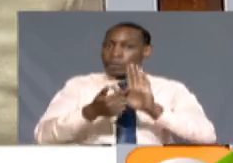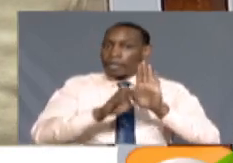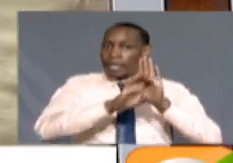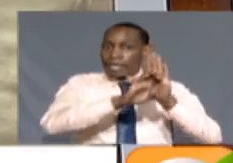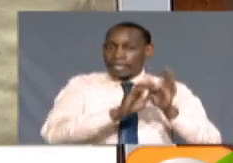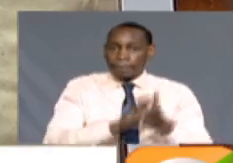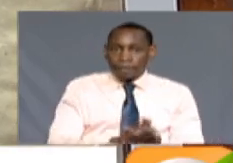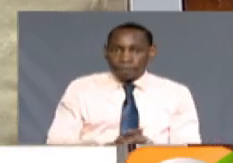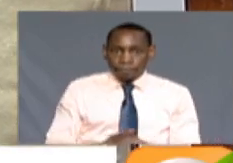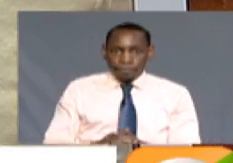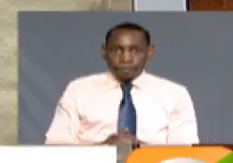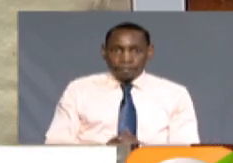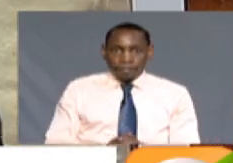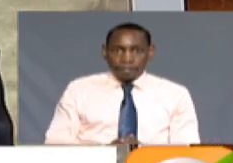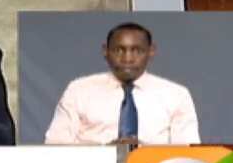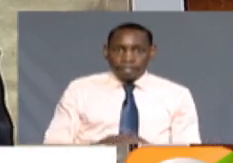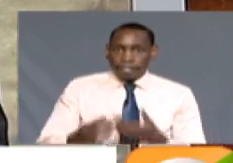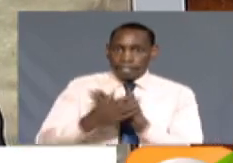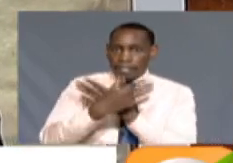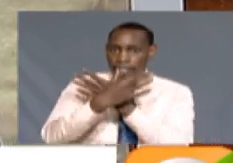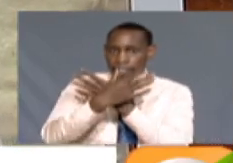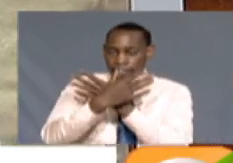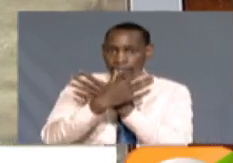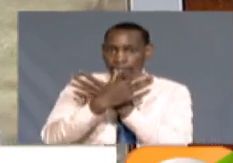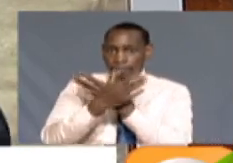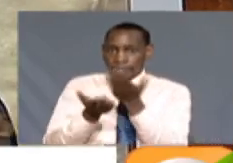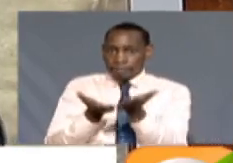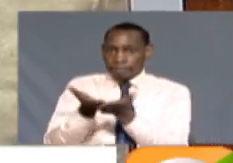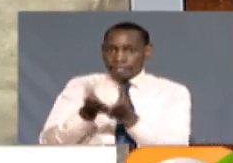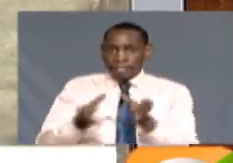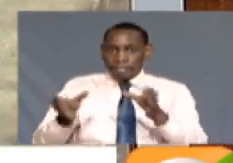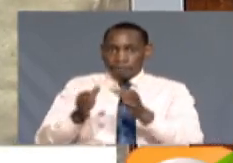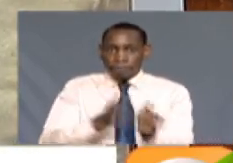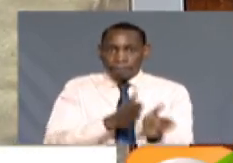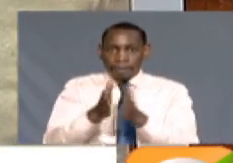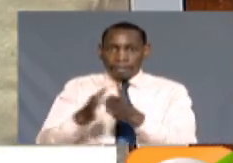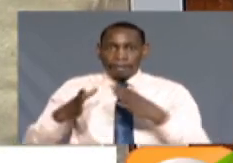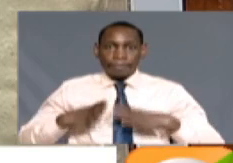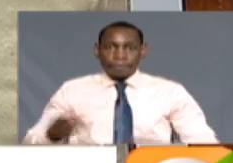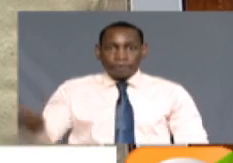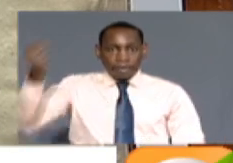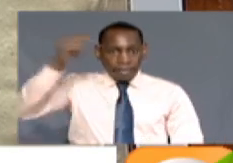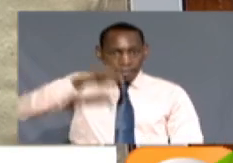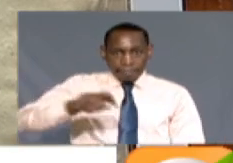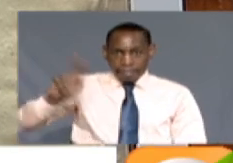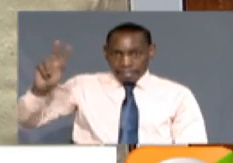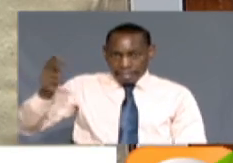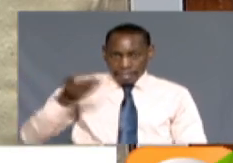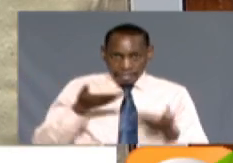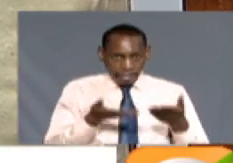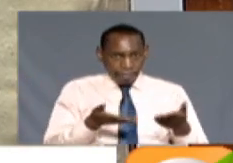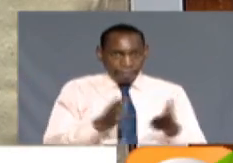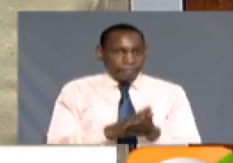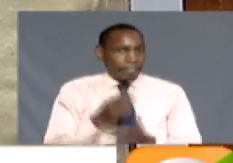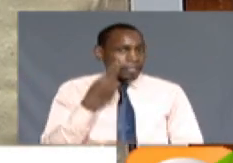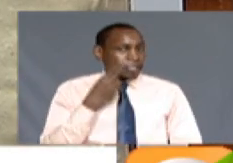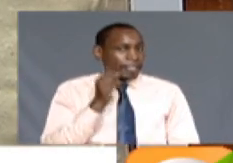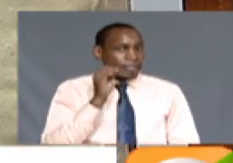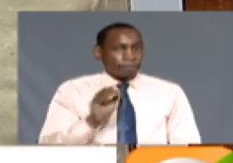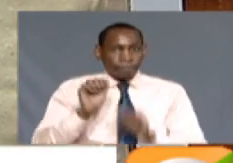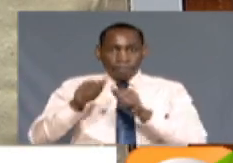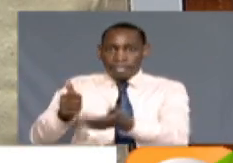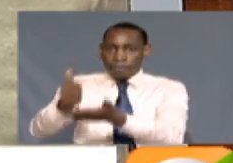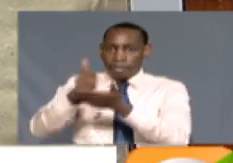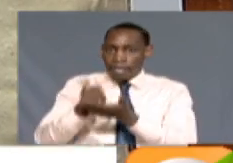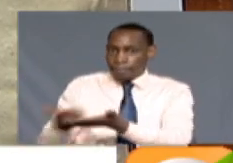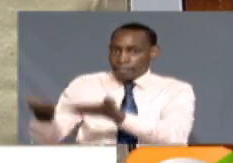Mm-hmm. The German Chamber of Commerce organized some people to come to Kenya to see whether they can assist us